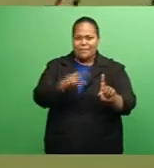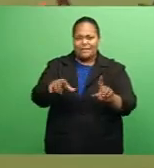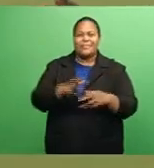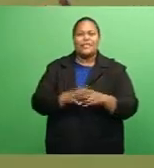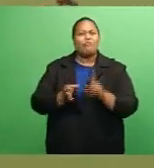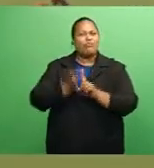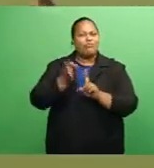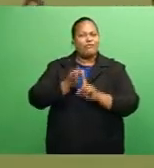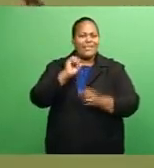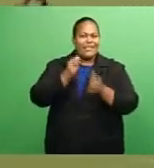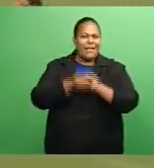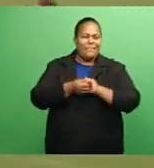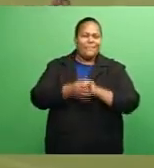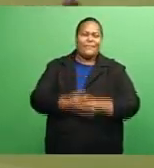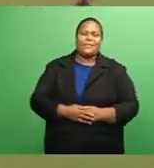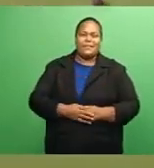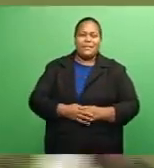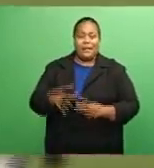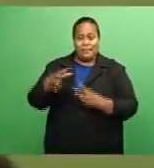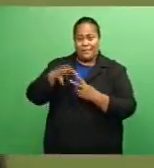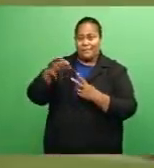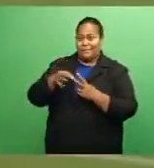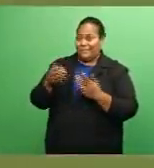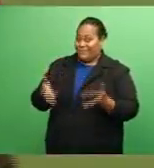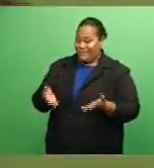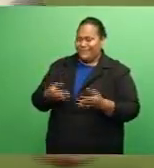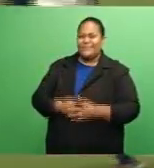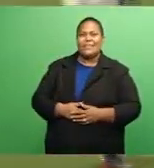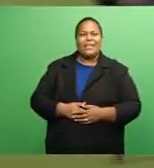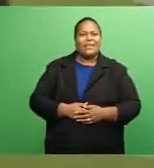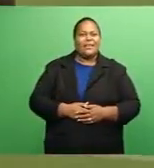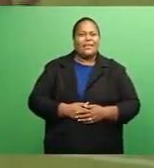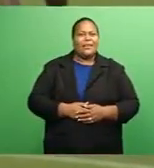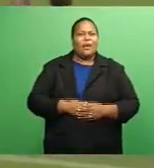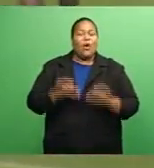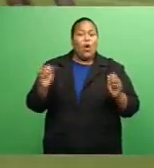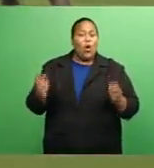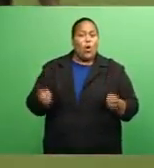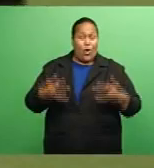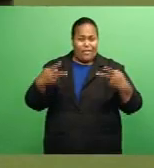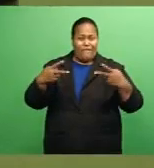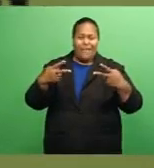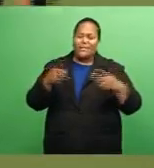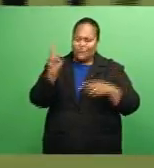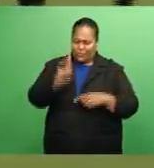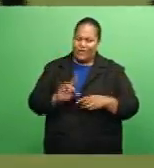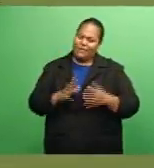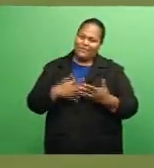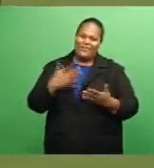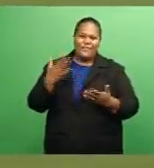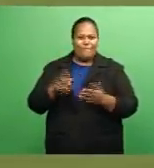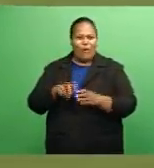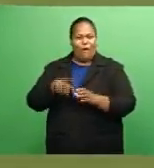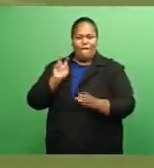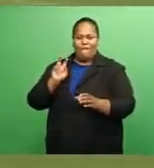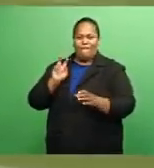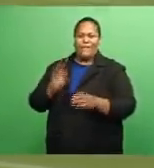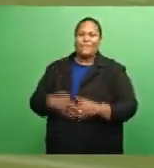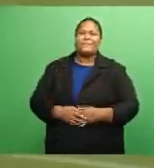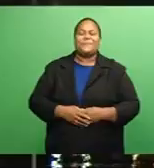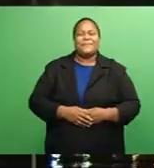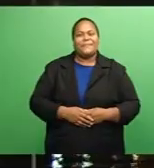Taraki and the Infinity selection bowed out of the Cup quarterfinals against Navua Sharks today. Karlini Tavi,